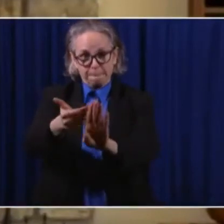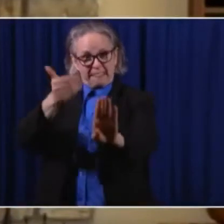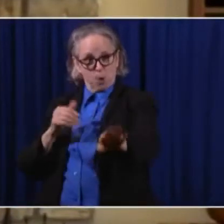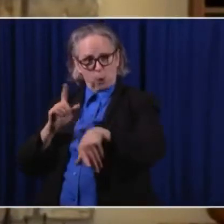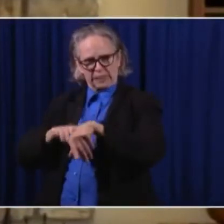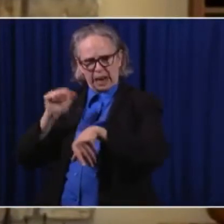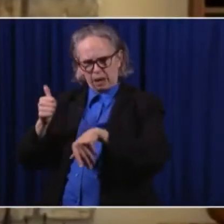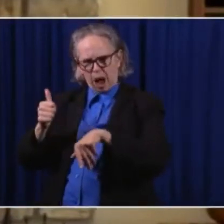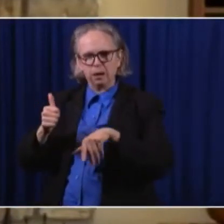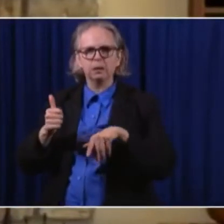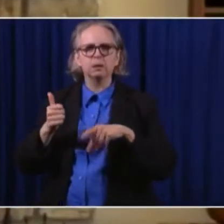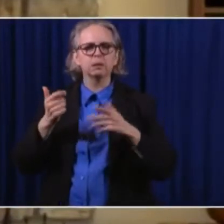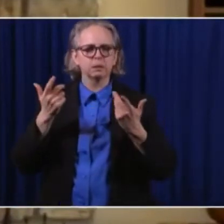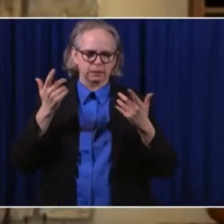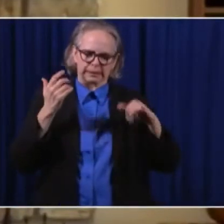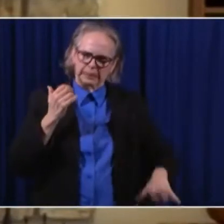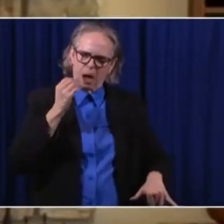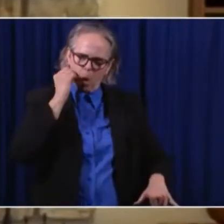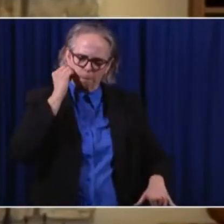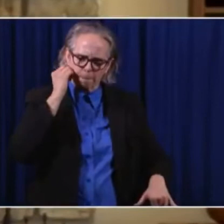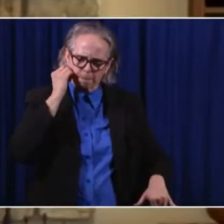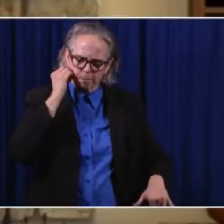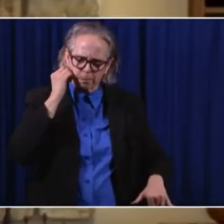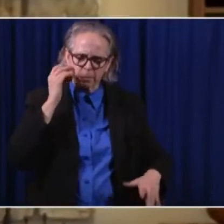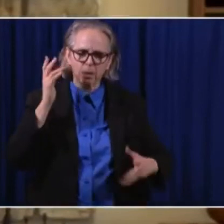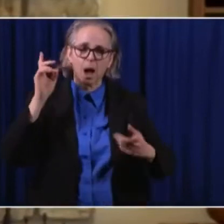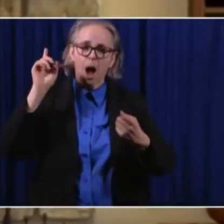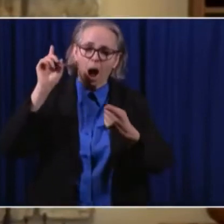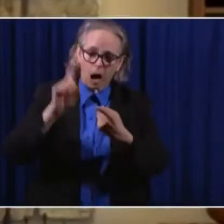always some exceptions, but all retail closed by 10 o'clock.